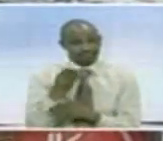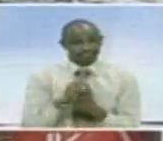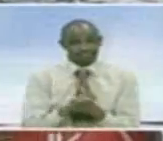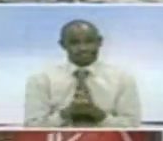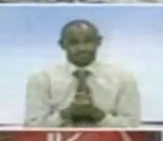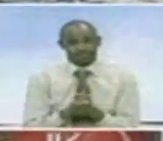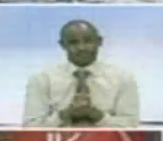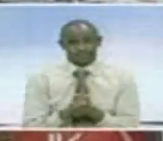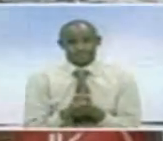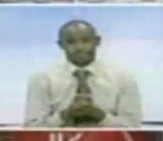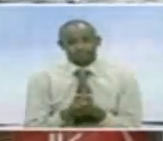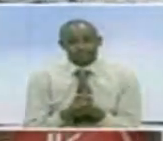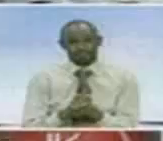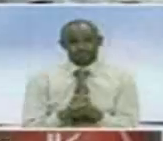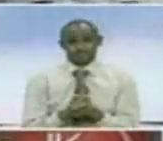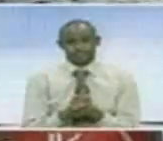okay.